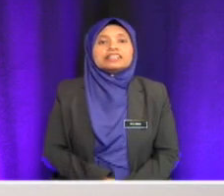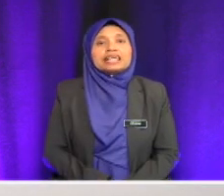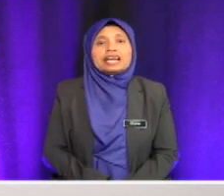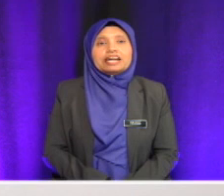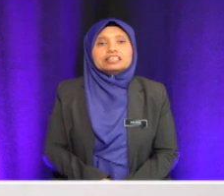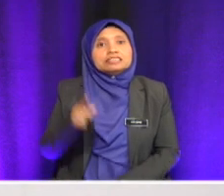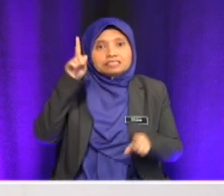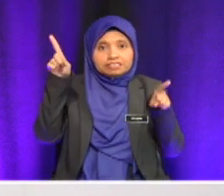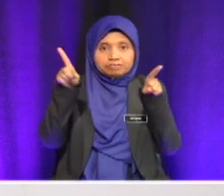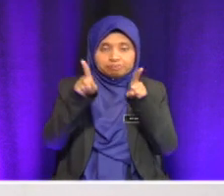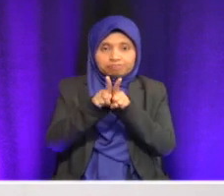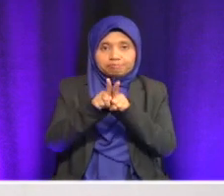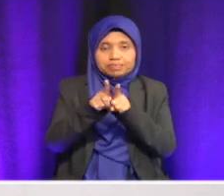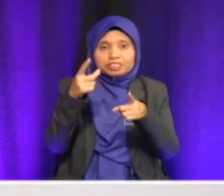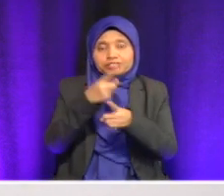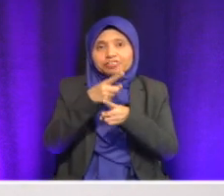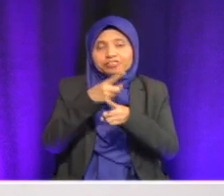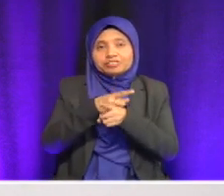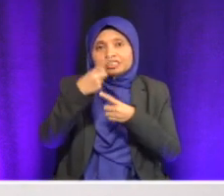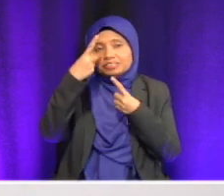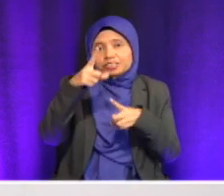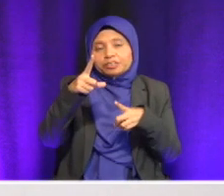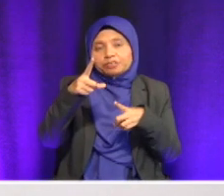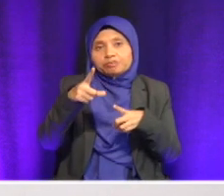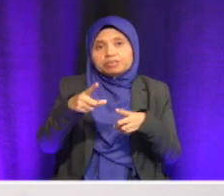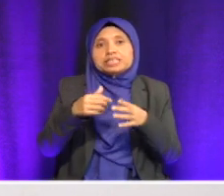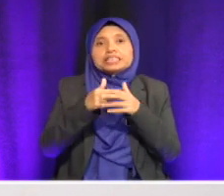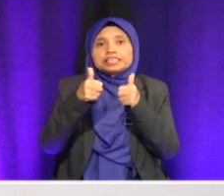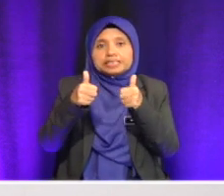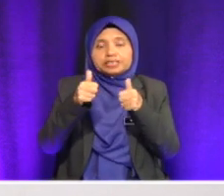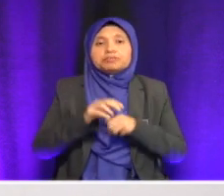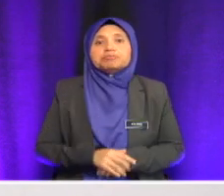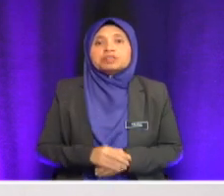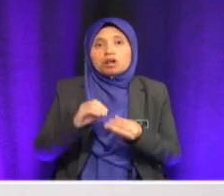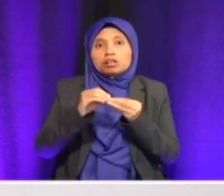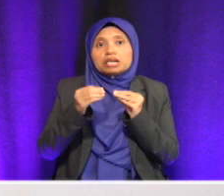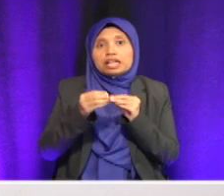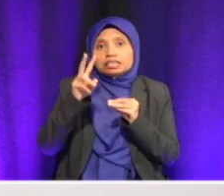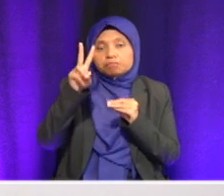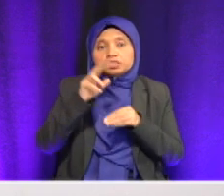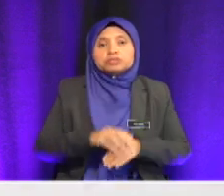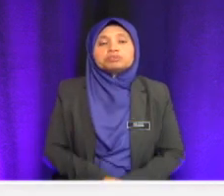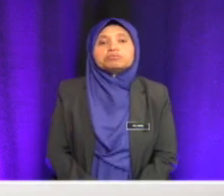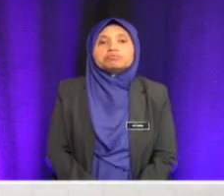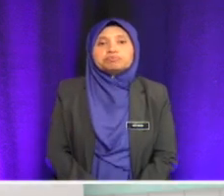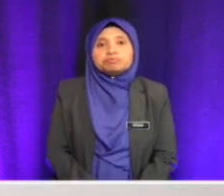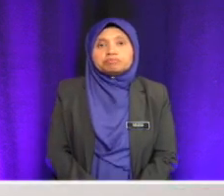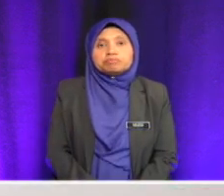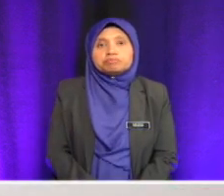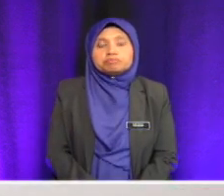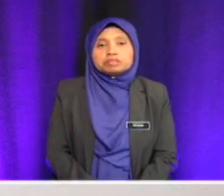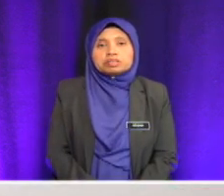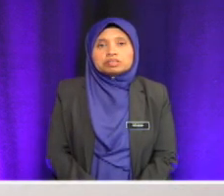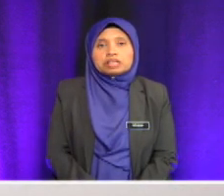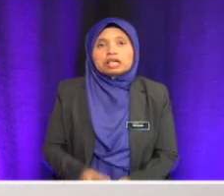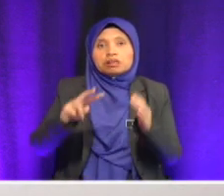answer? Same Yes. answer. Well done, Laili. Good job. Good Thank job. you. All right, so let's proceed with our next question. Okay. So the next